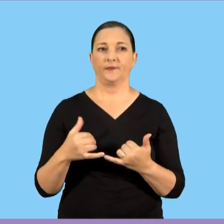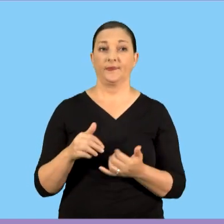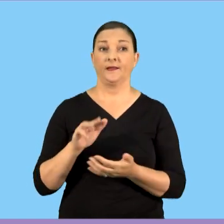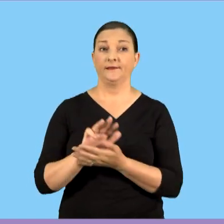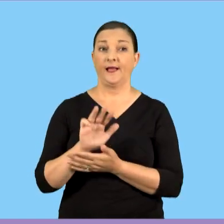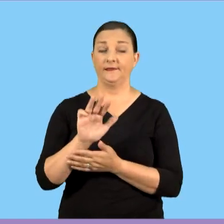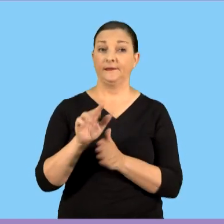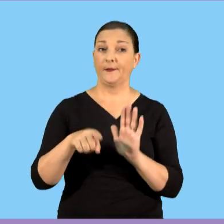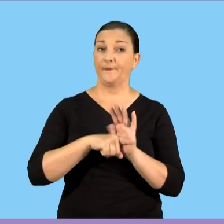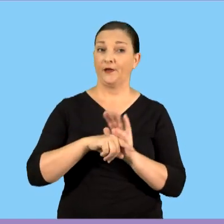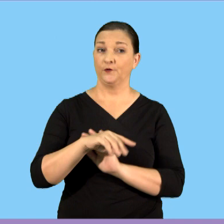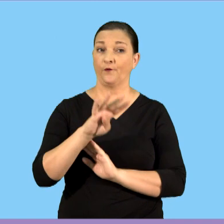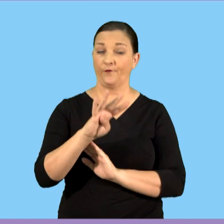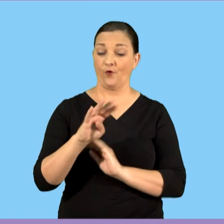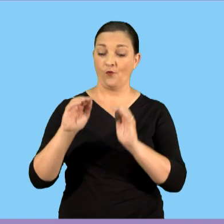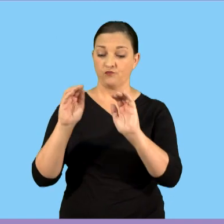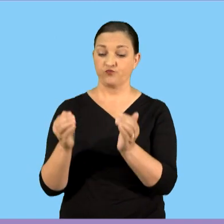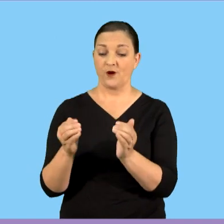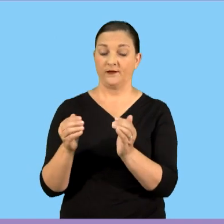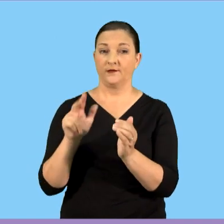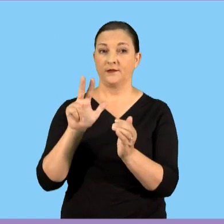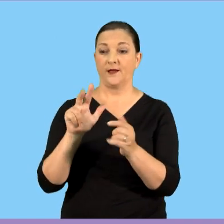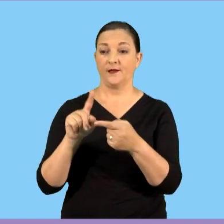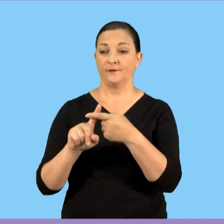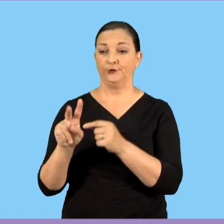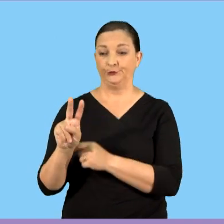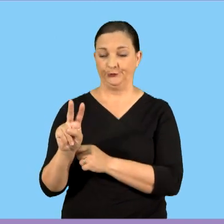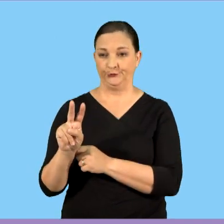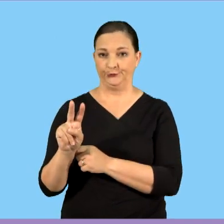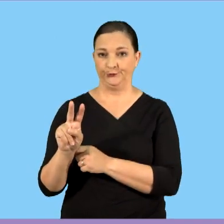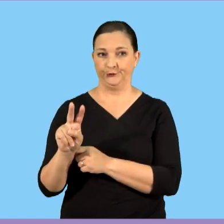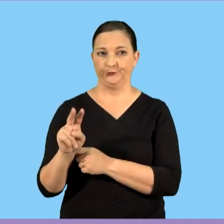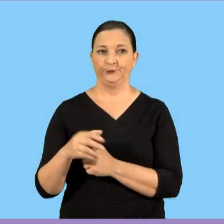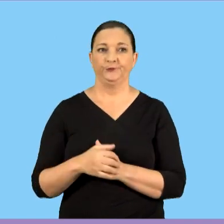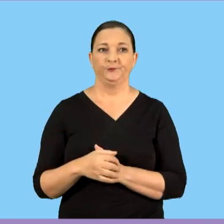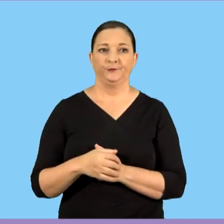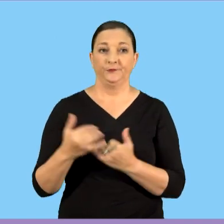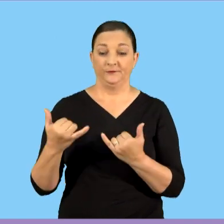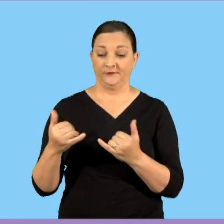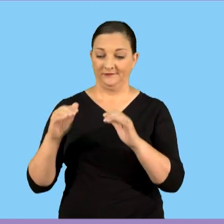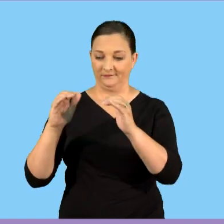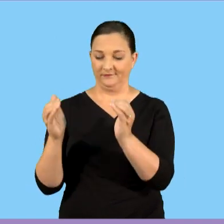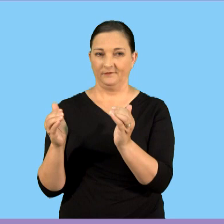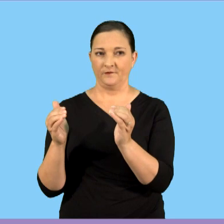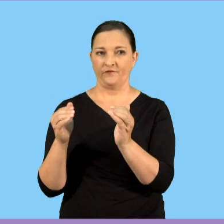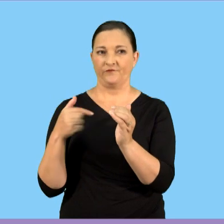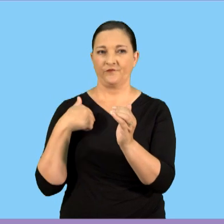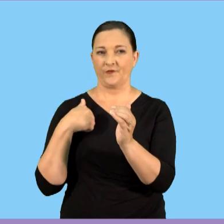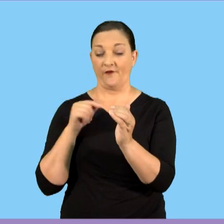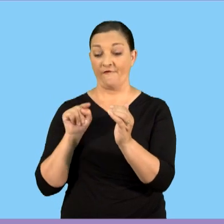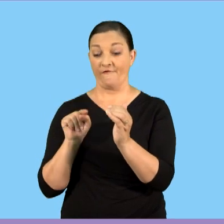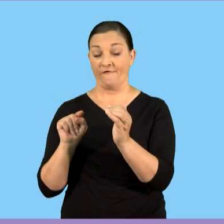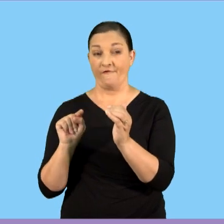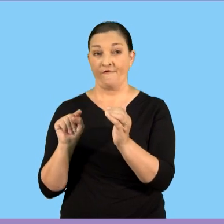calculation is 19 minus 4, open bracket, 8 plus 2. So either sides of the addition